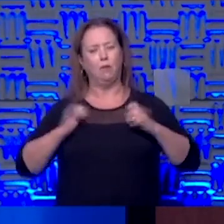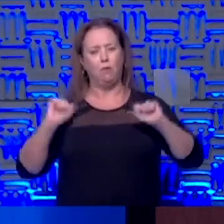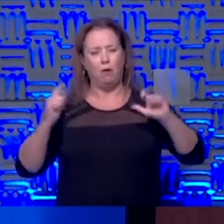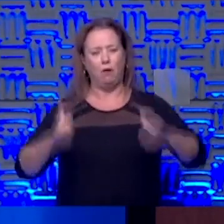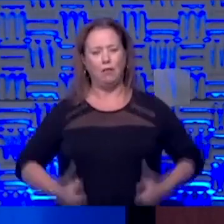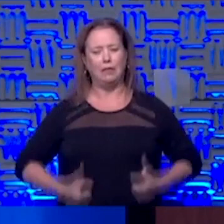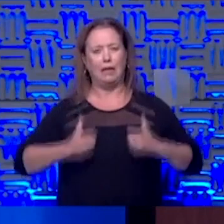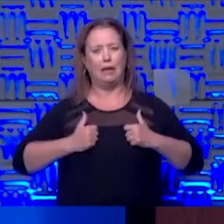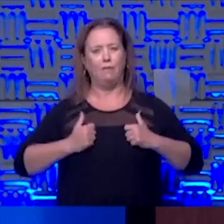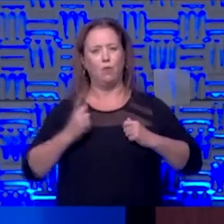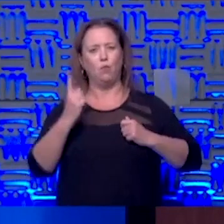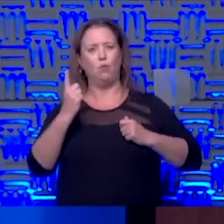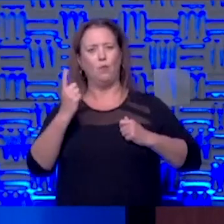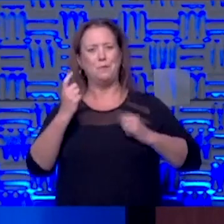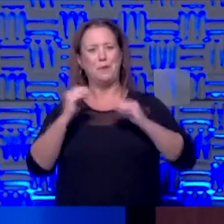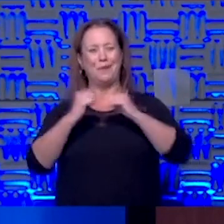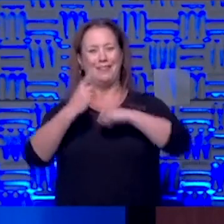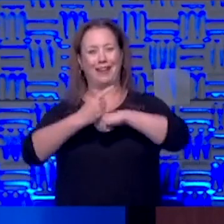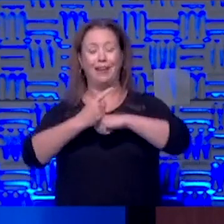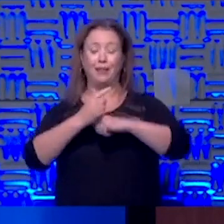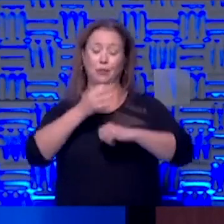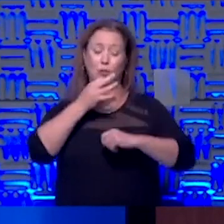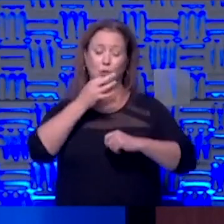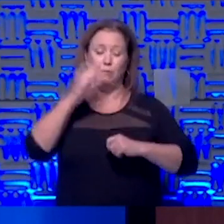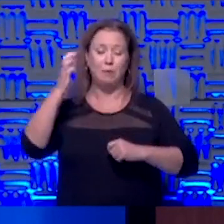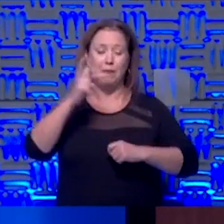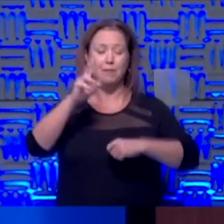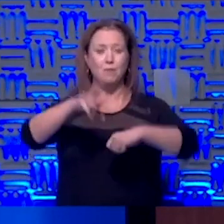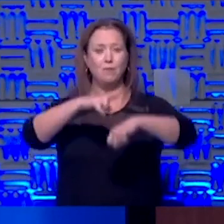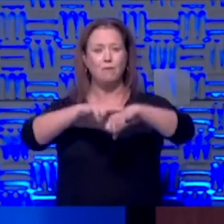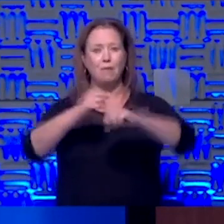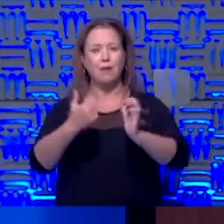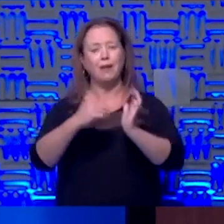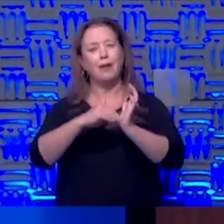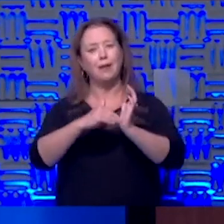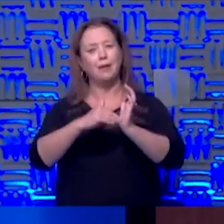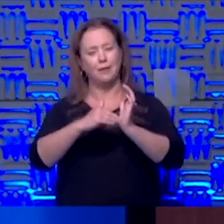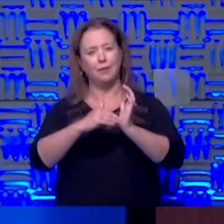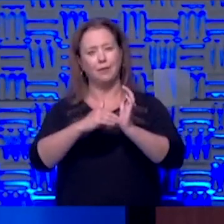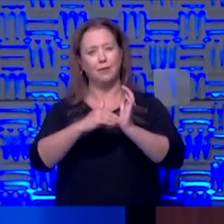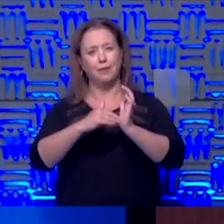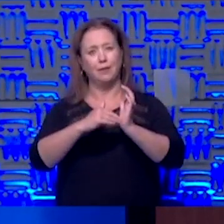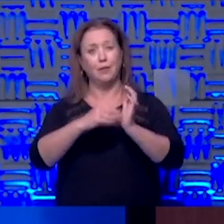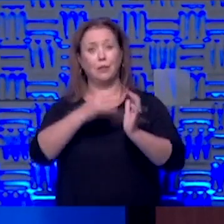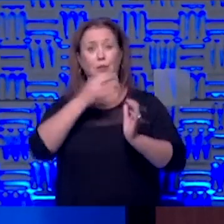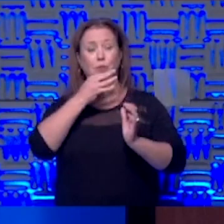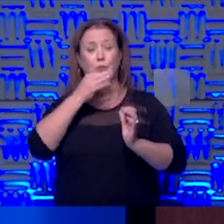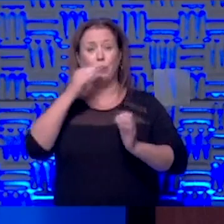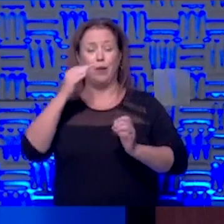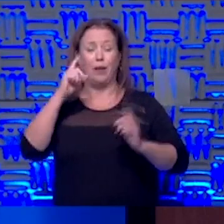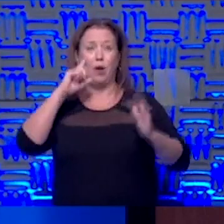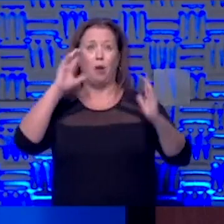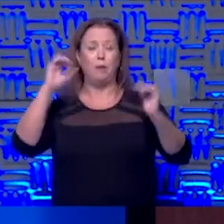we're here for another day. And pretty soon, it's going to be back to normal. Just like pretty soon, we hope to be back at the